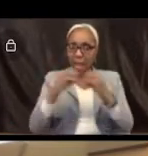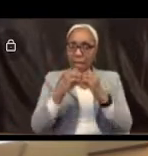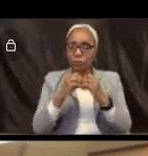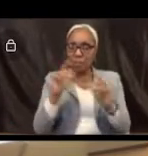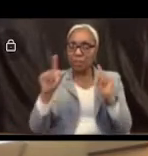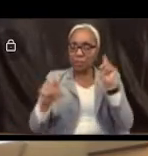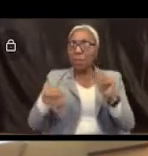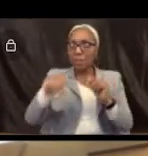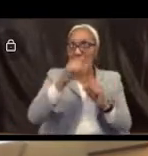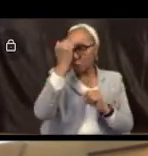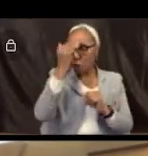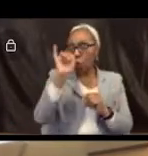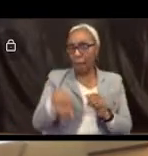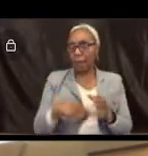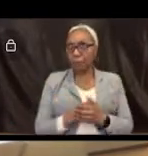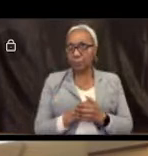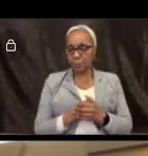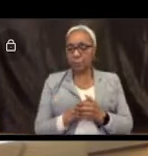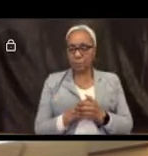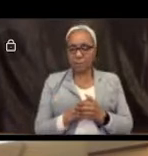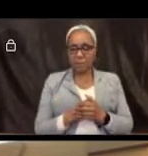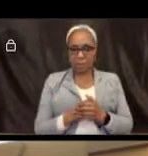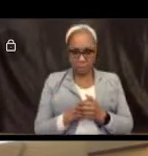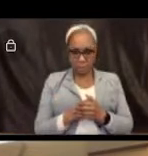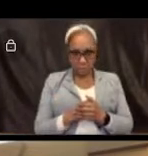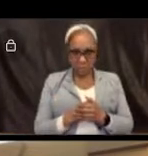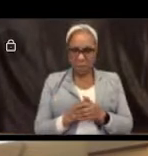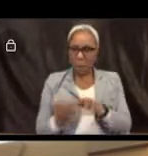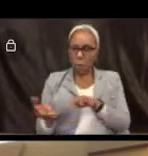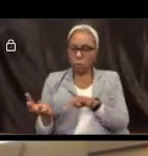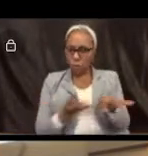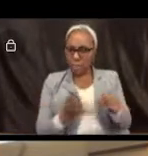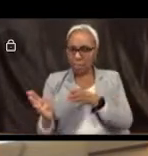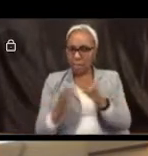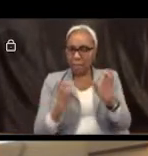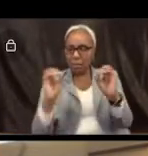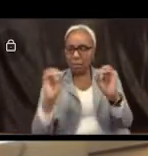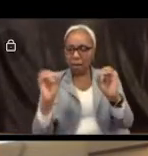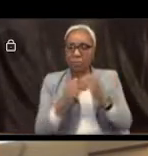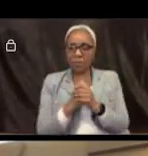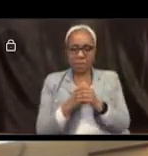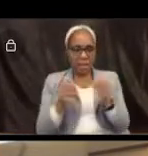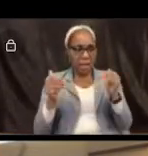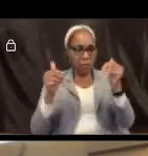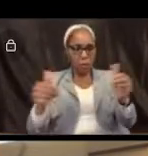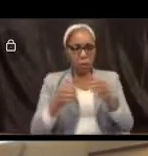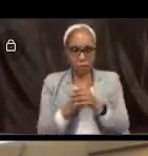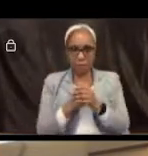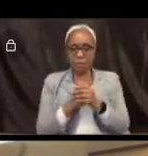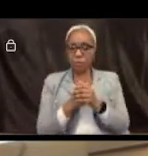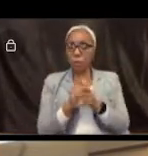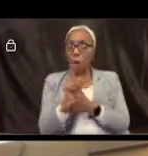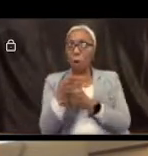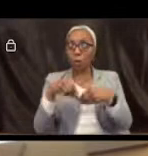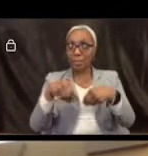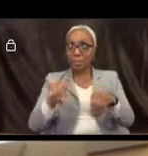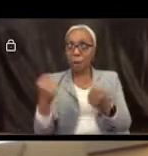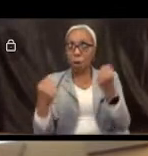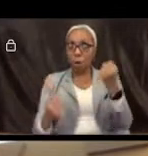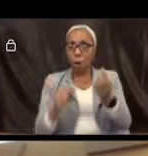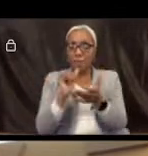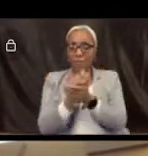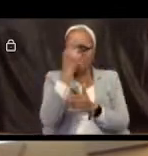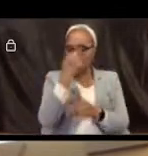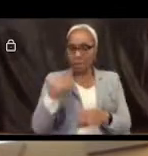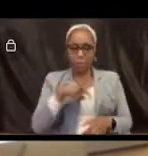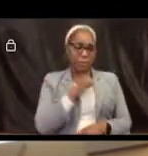that. There is no need for a draining plan as long as you only sell cars. So that's why we don't